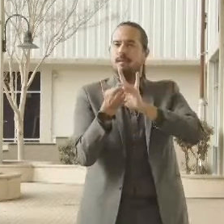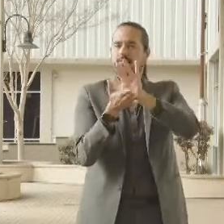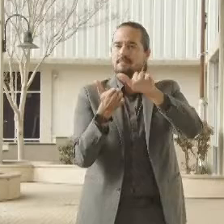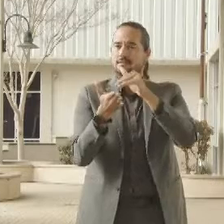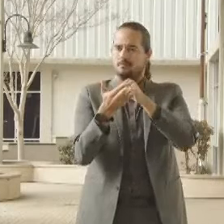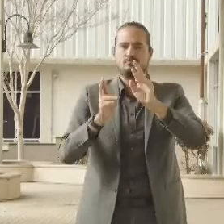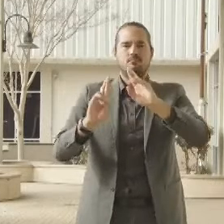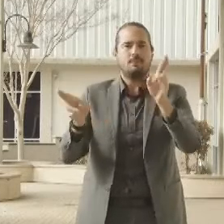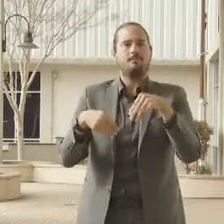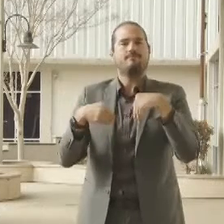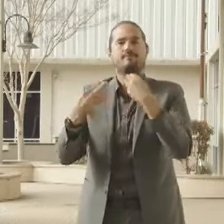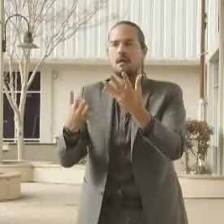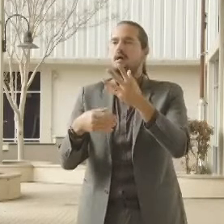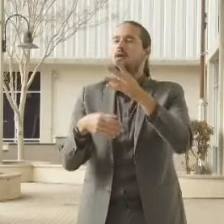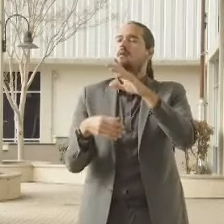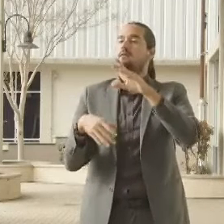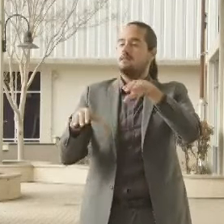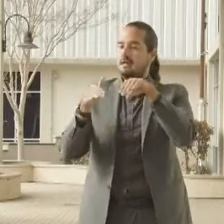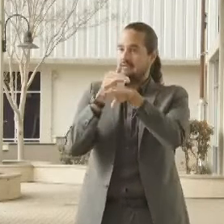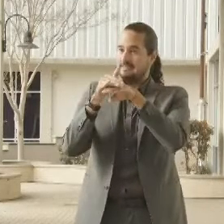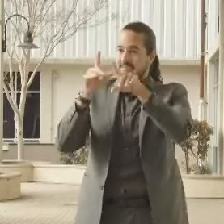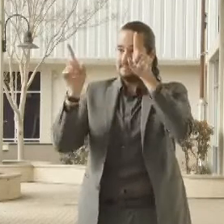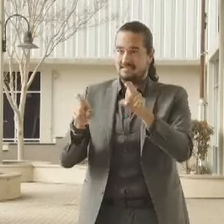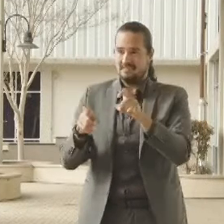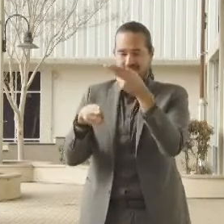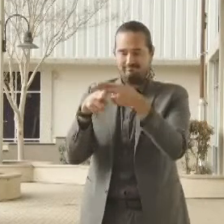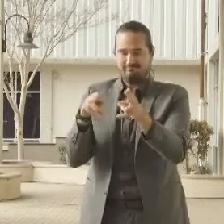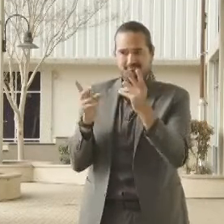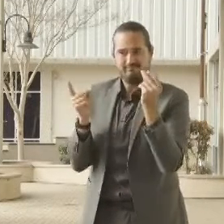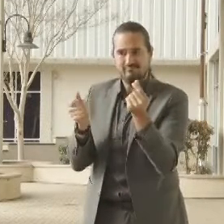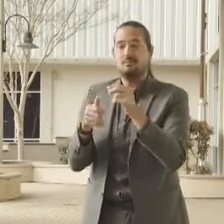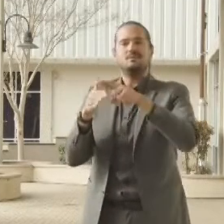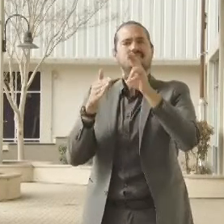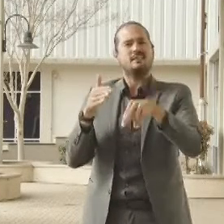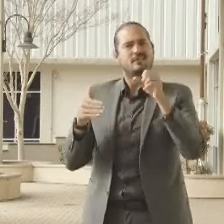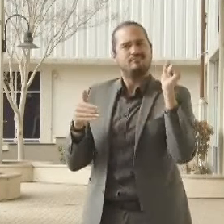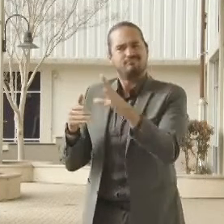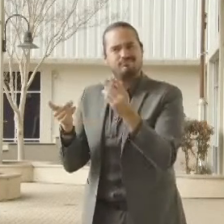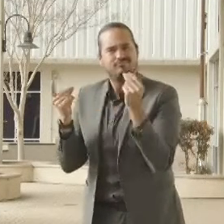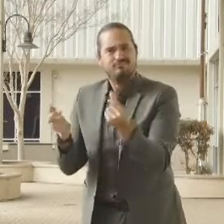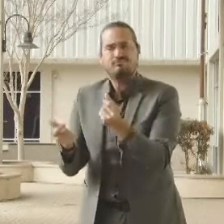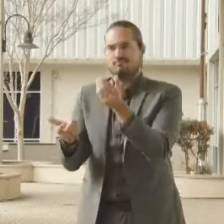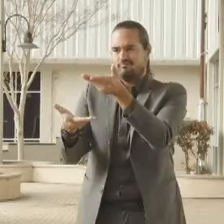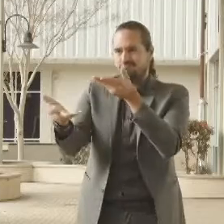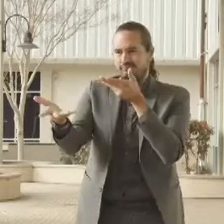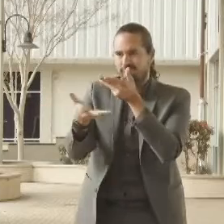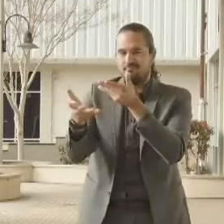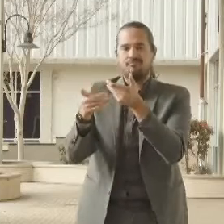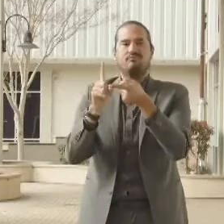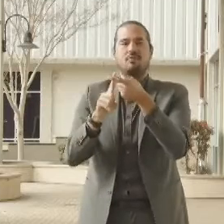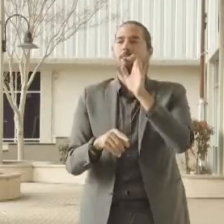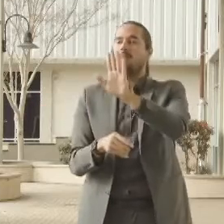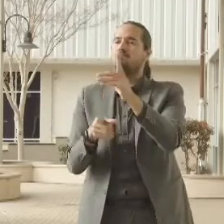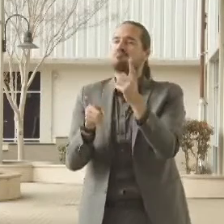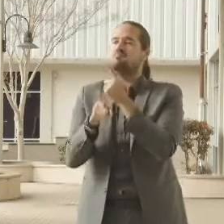COVID testing directly from their primary care providers. Thank you.